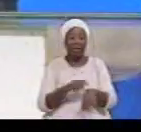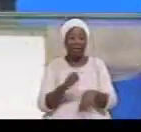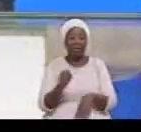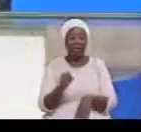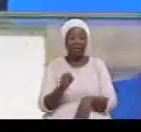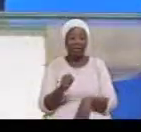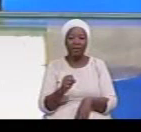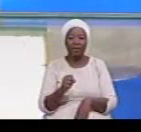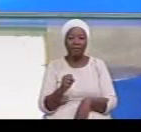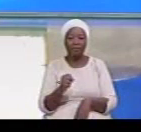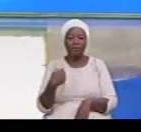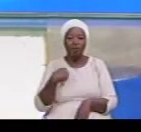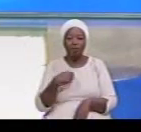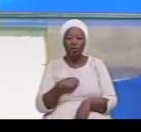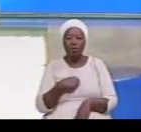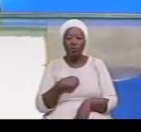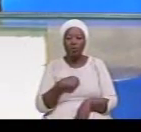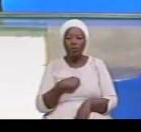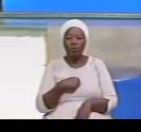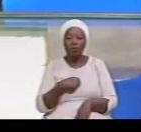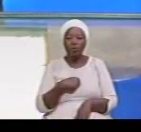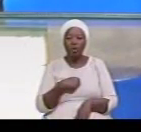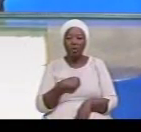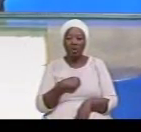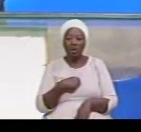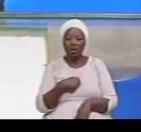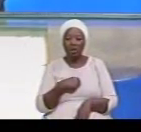tie our healing